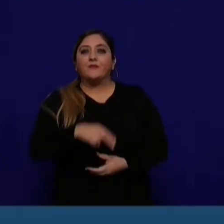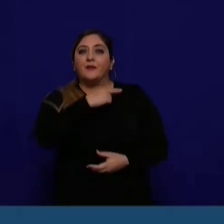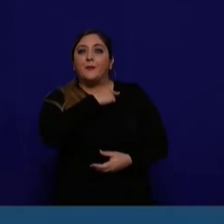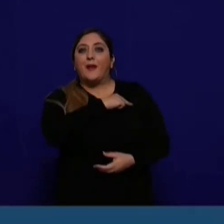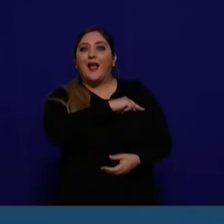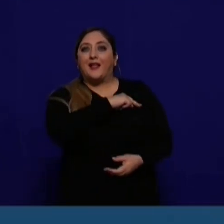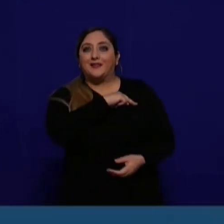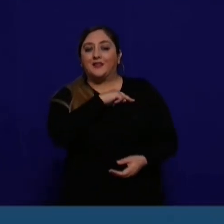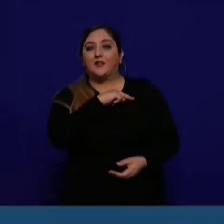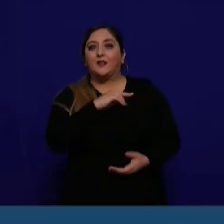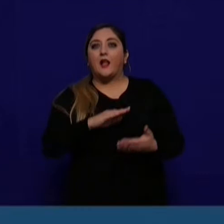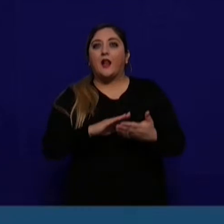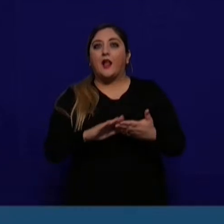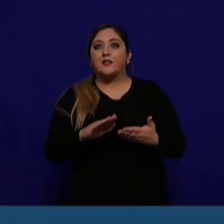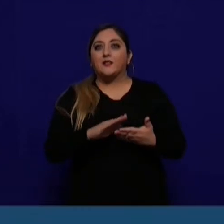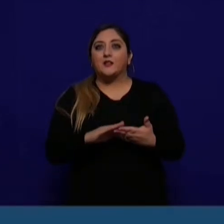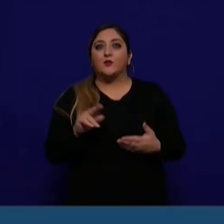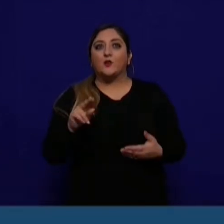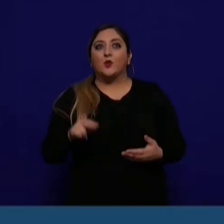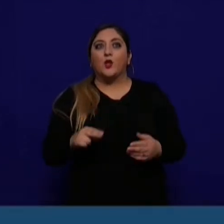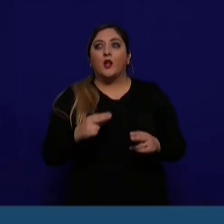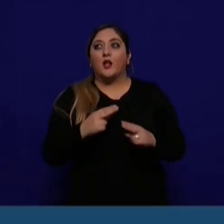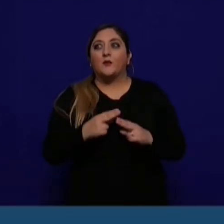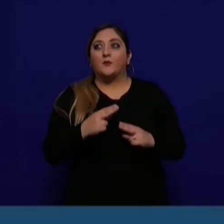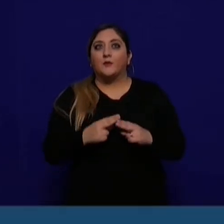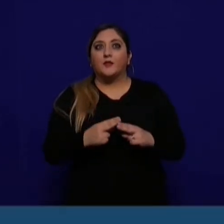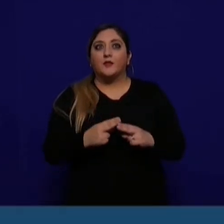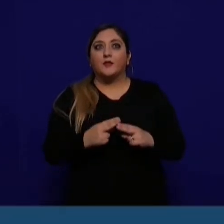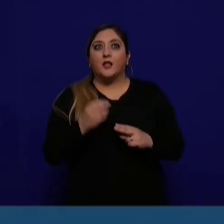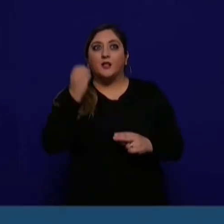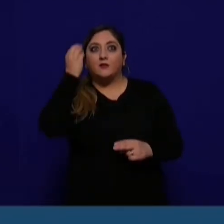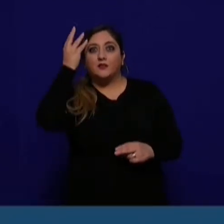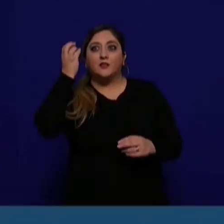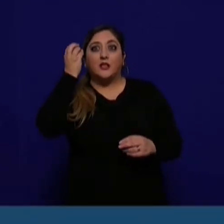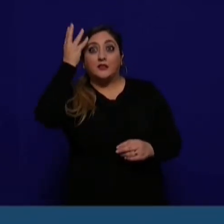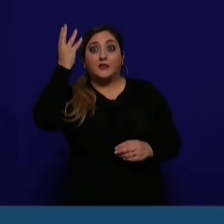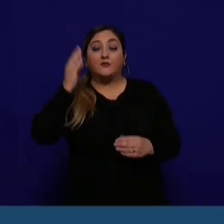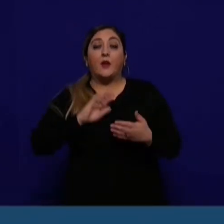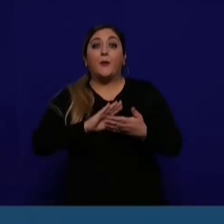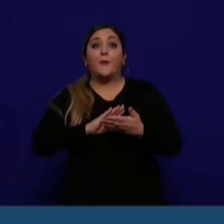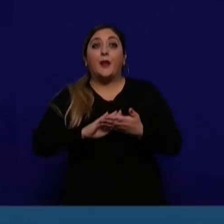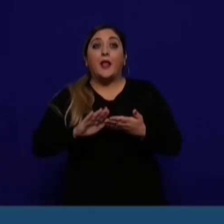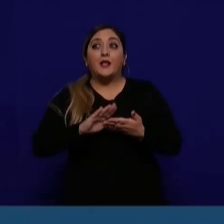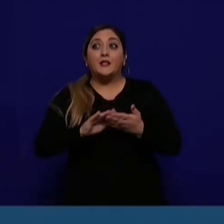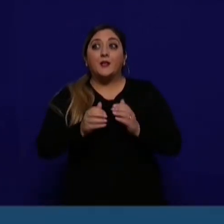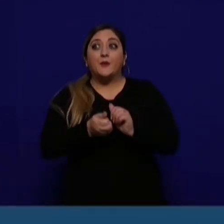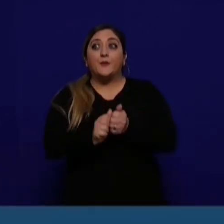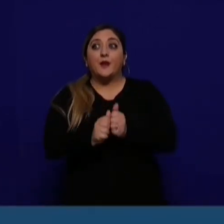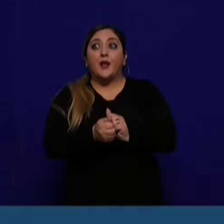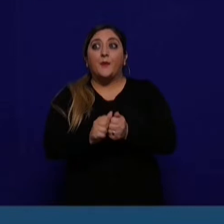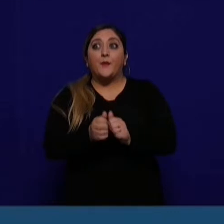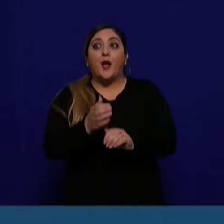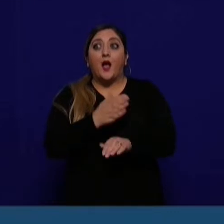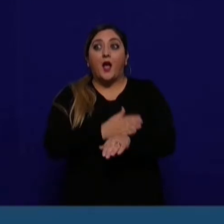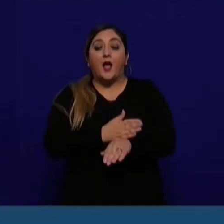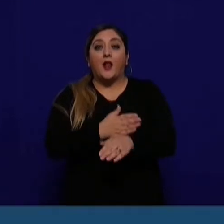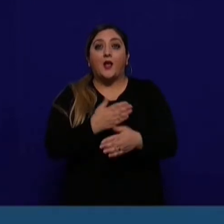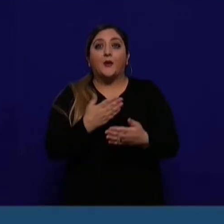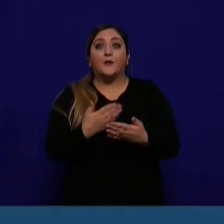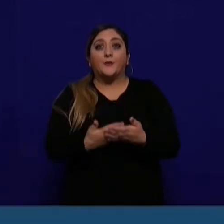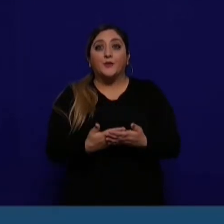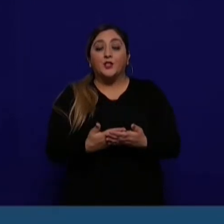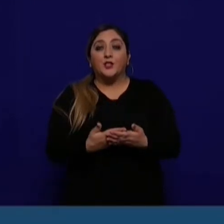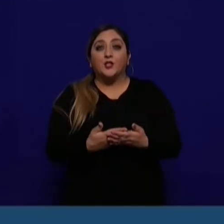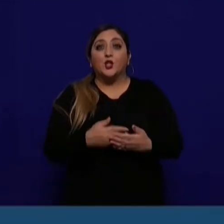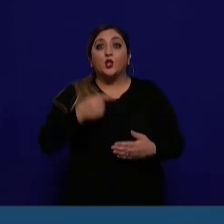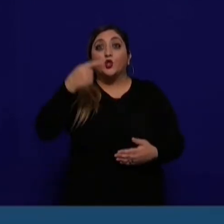diġà ħadna wkoll l-inizjattiva li aħna jkollna kollox preparat ukoll biex aħna il-database li għandna tal-vaccination